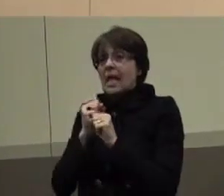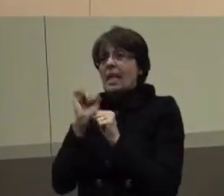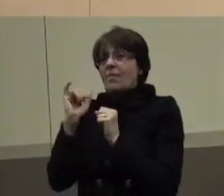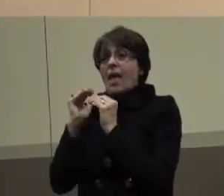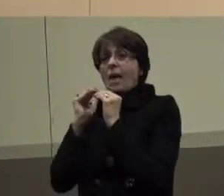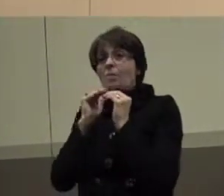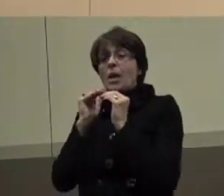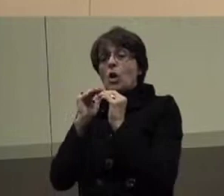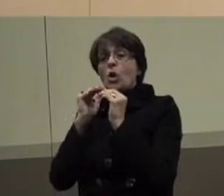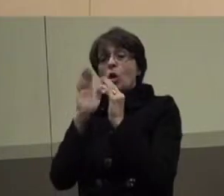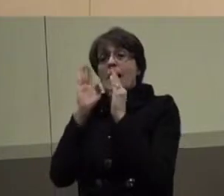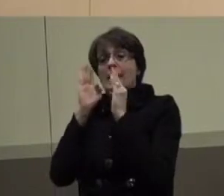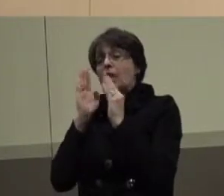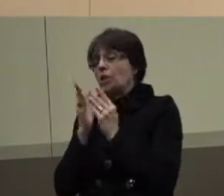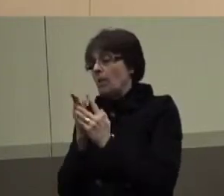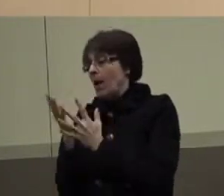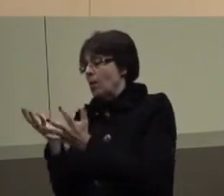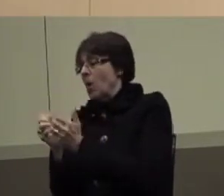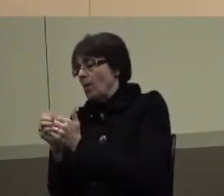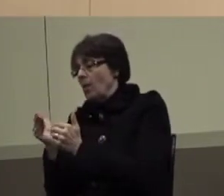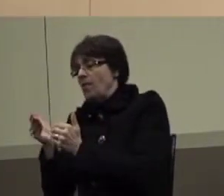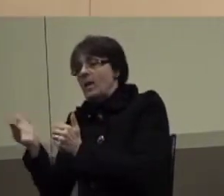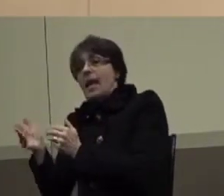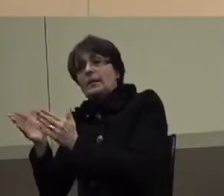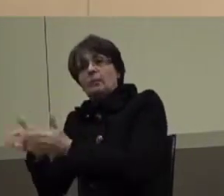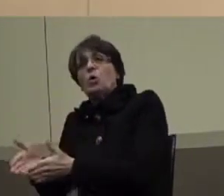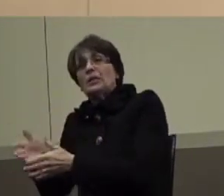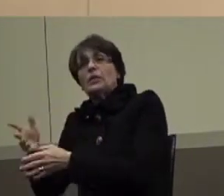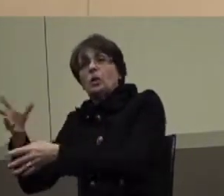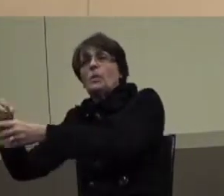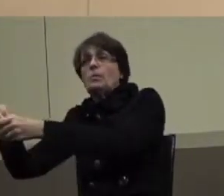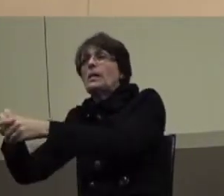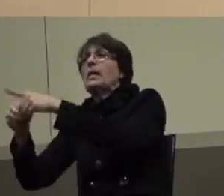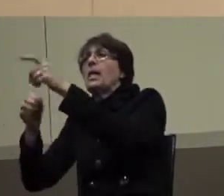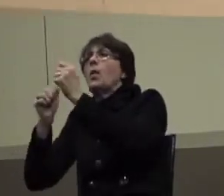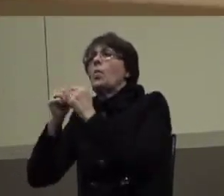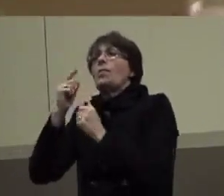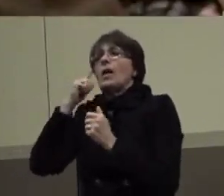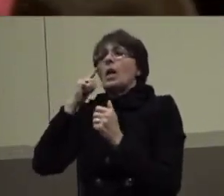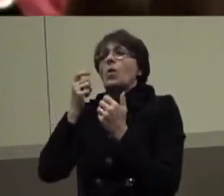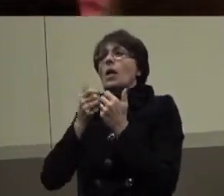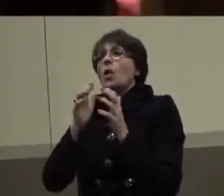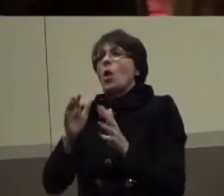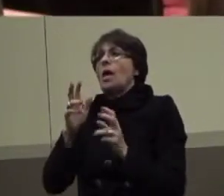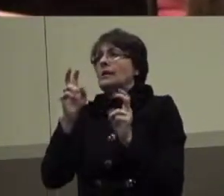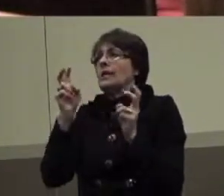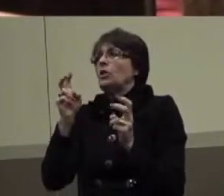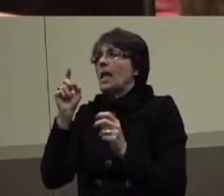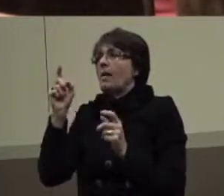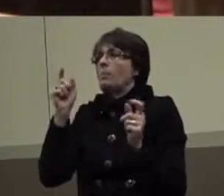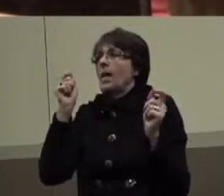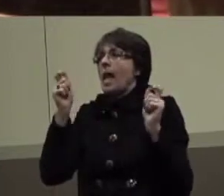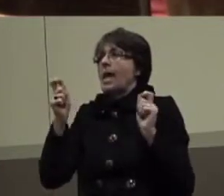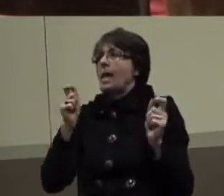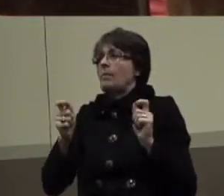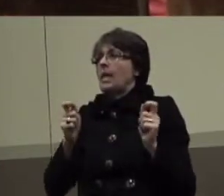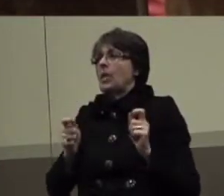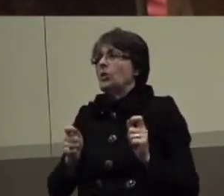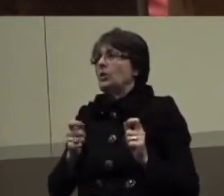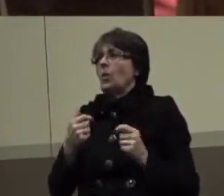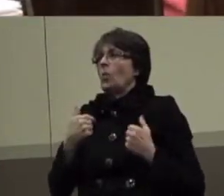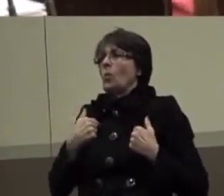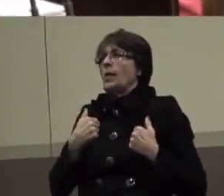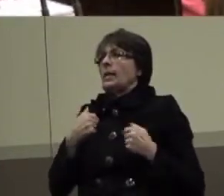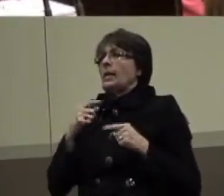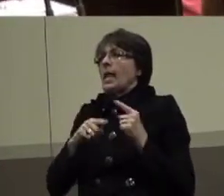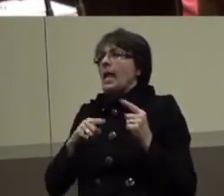by talking to the person beside them. So you've built that in. And with our hearing loss issues, there has to be adaptations from the beginning in that we